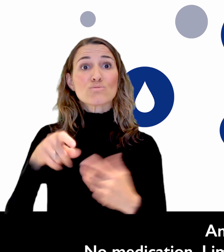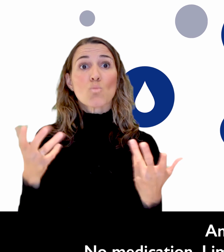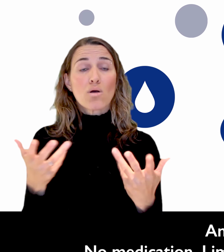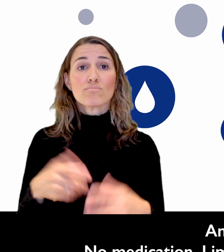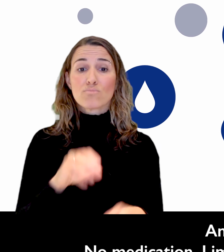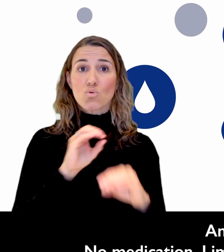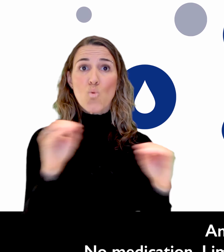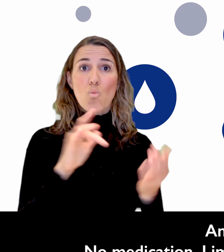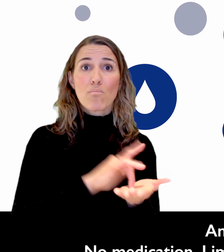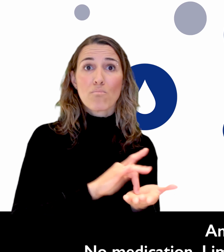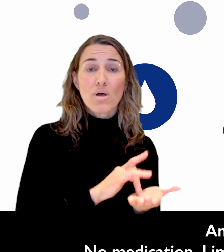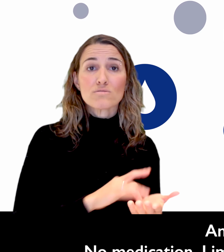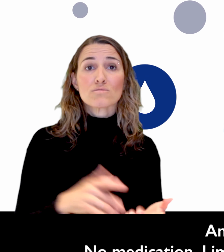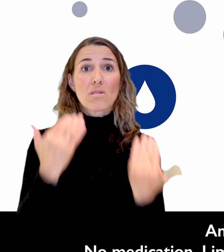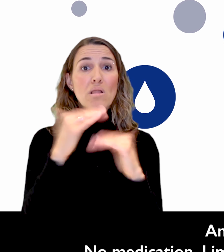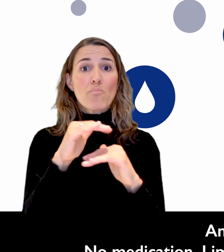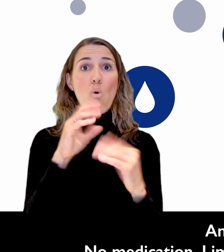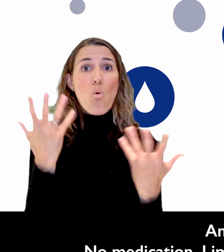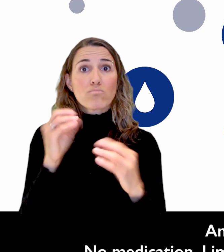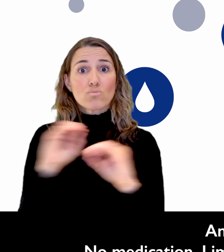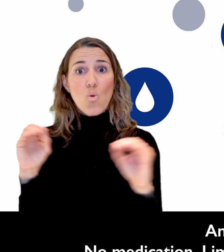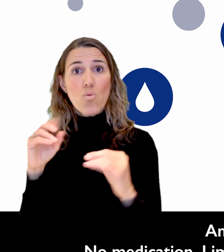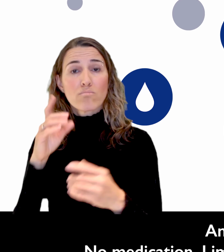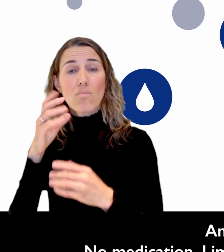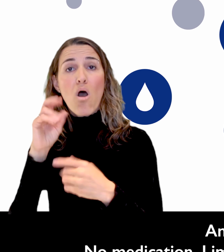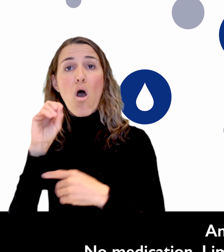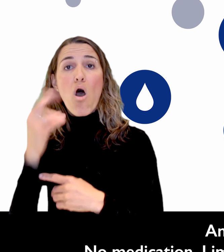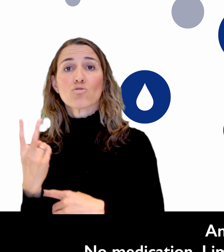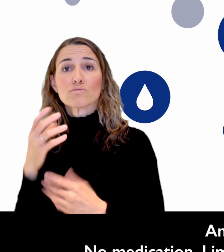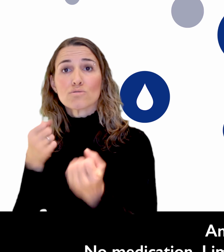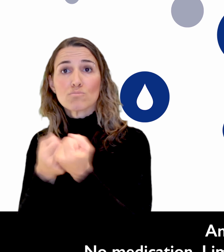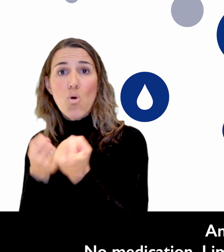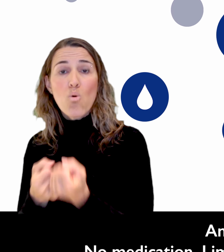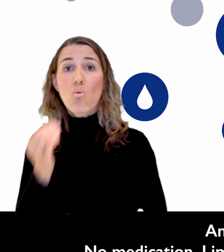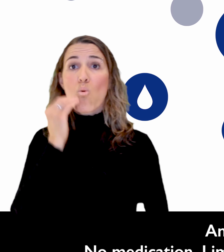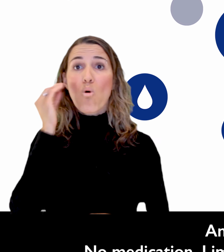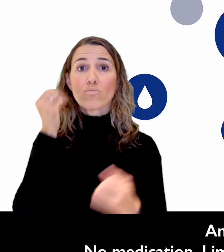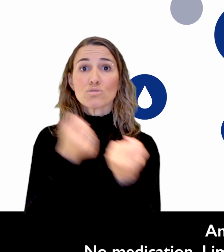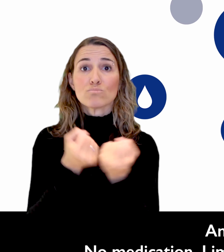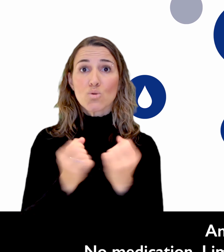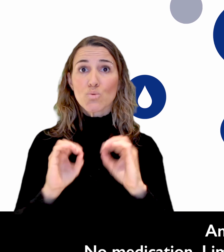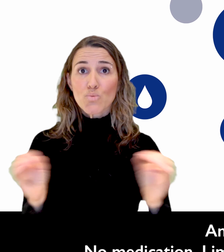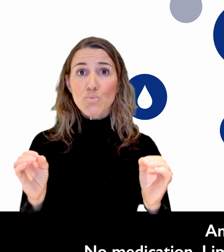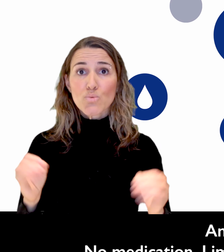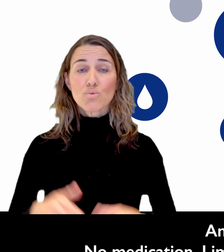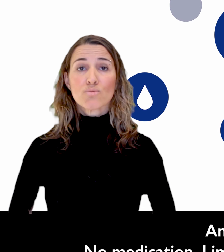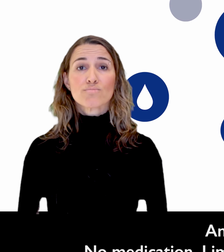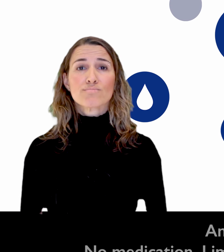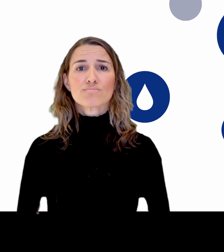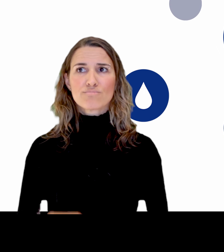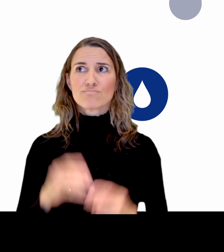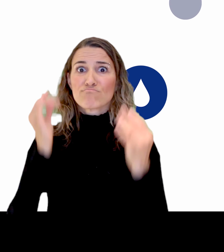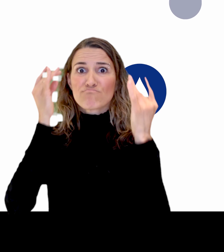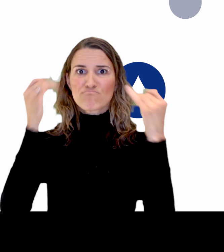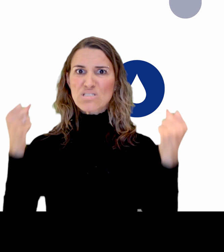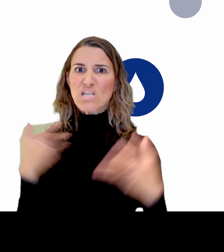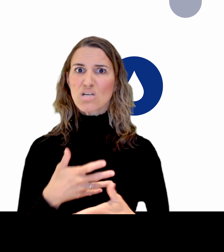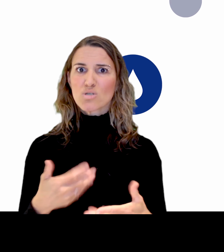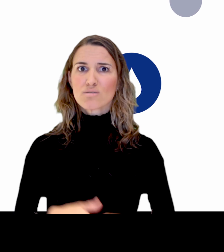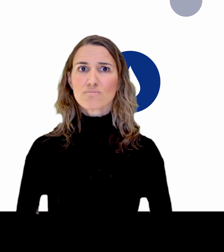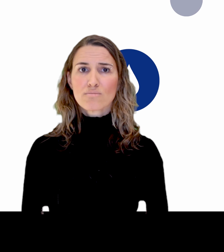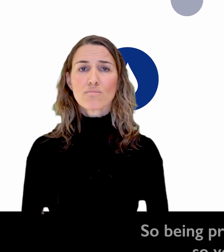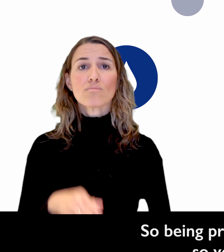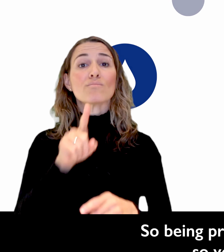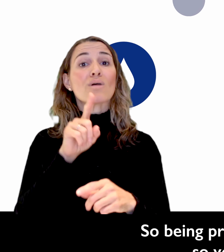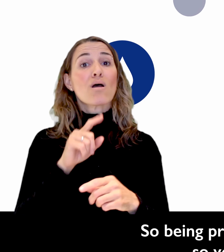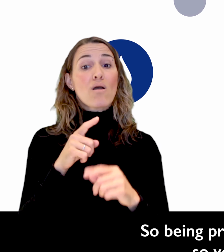any special needs. No medication, limited or no oxygen support, no home support. Scary to think